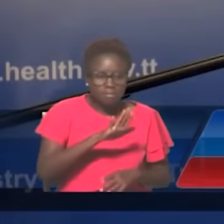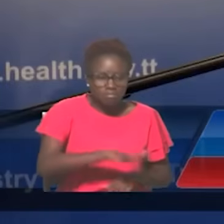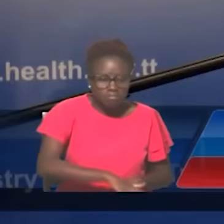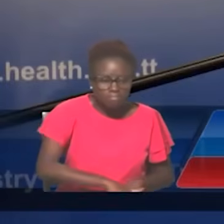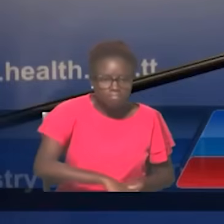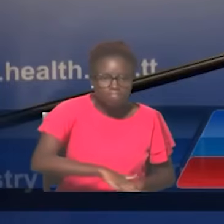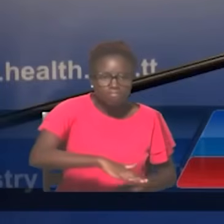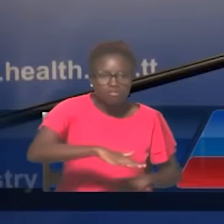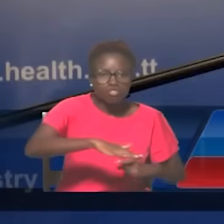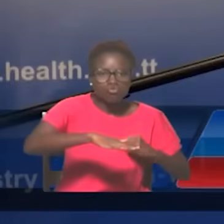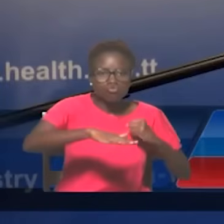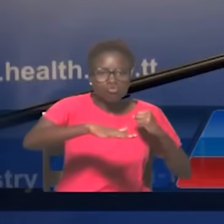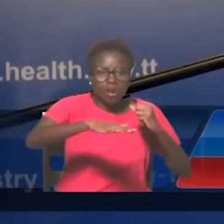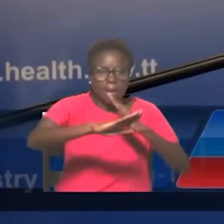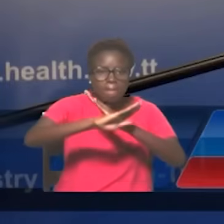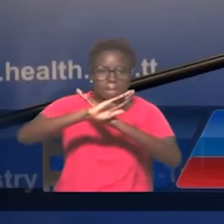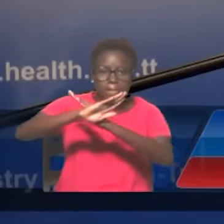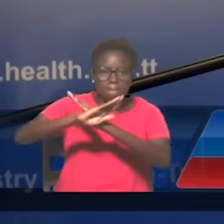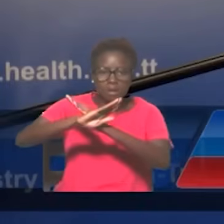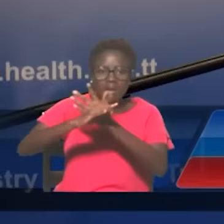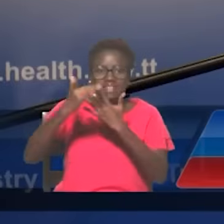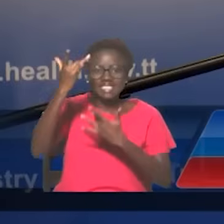Furthermore, according to